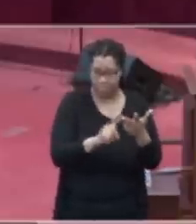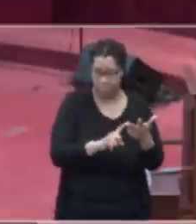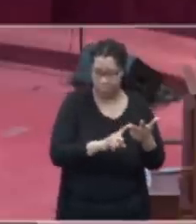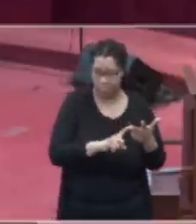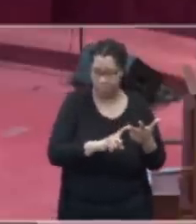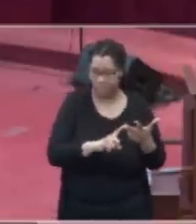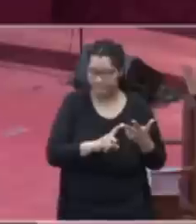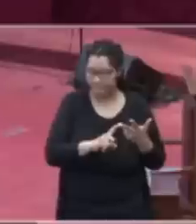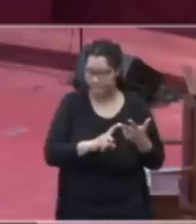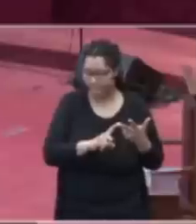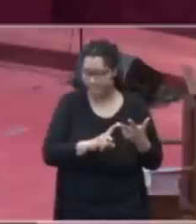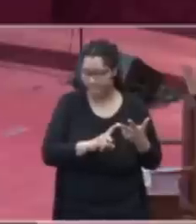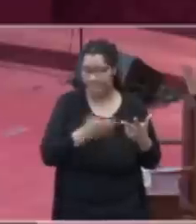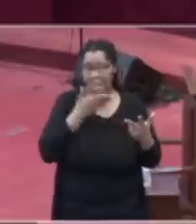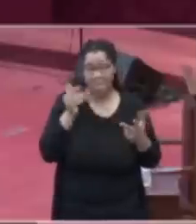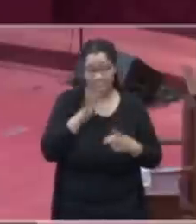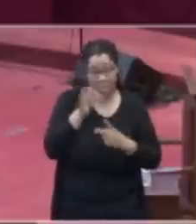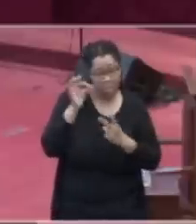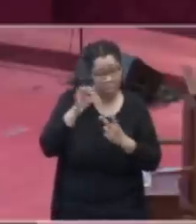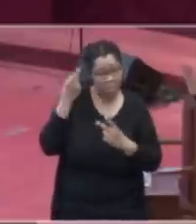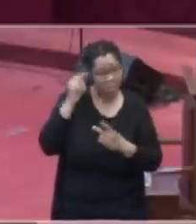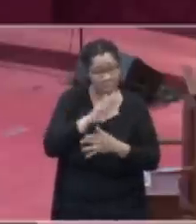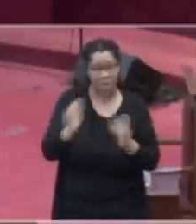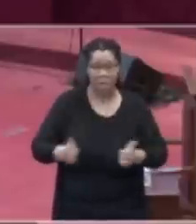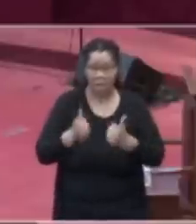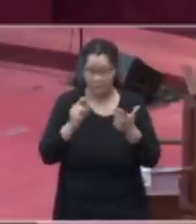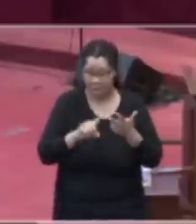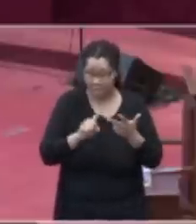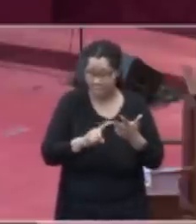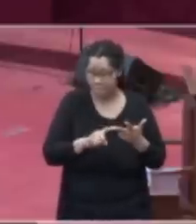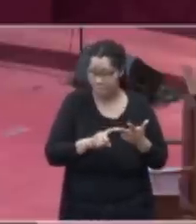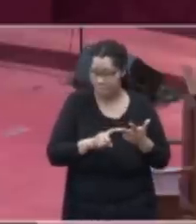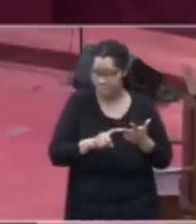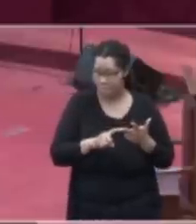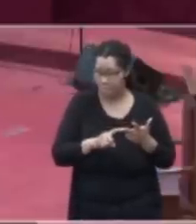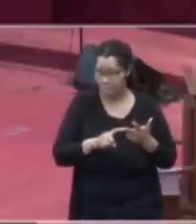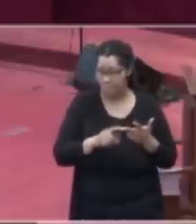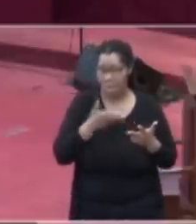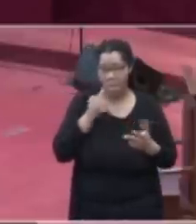better choices in life because better choices